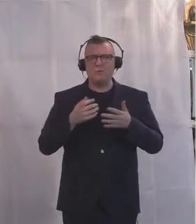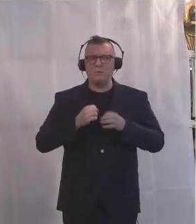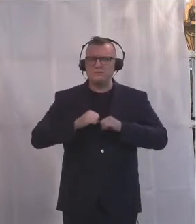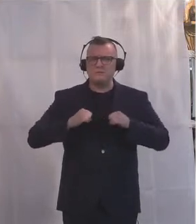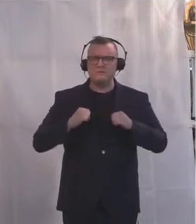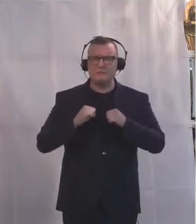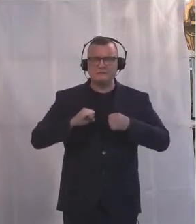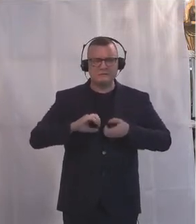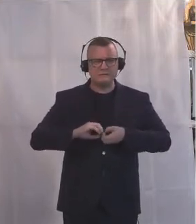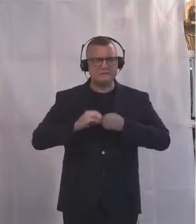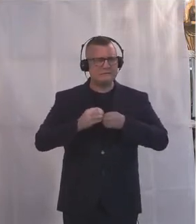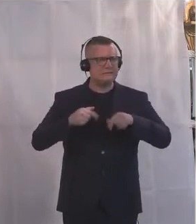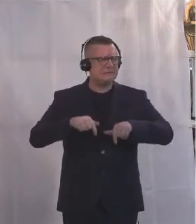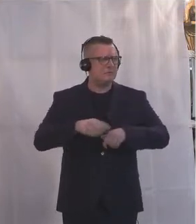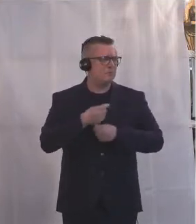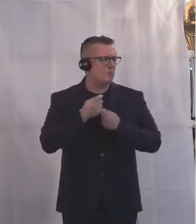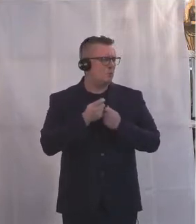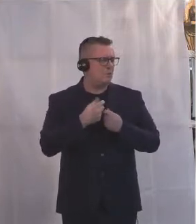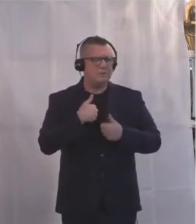space that we take.